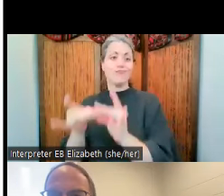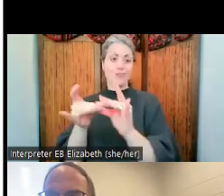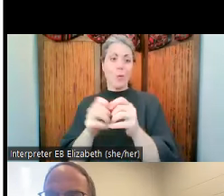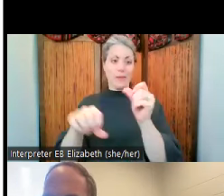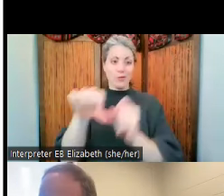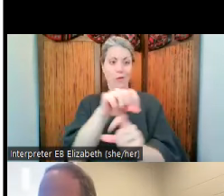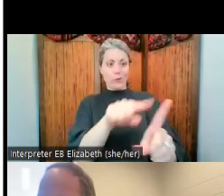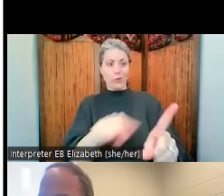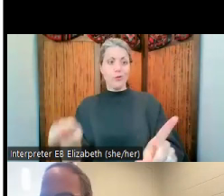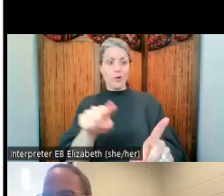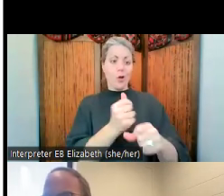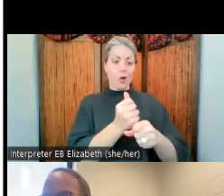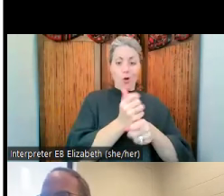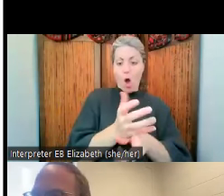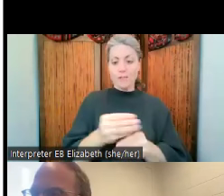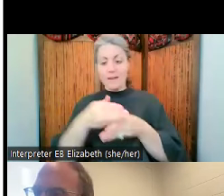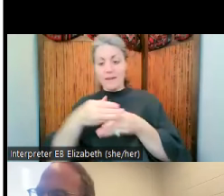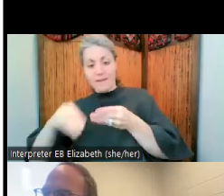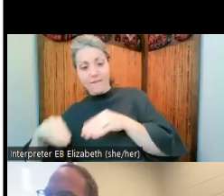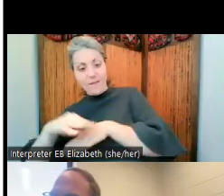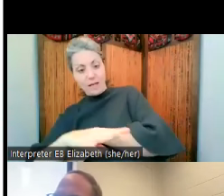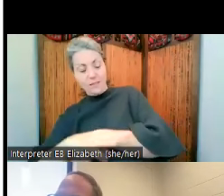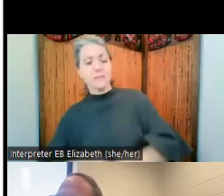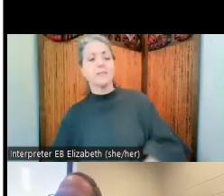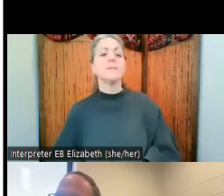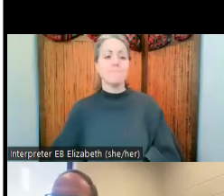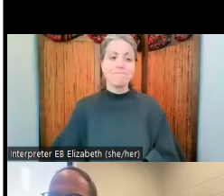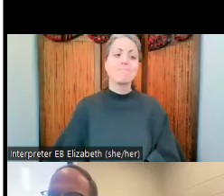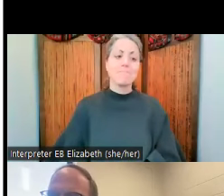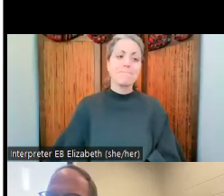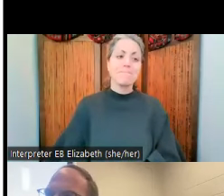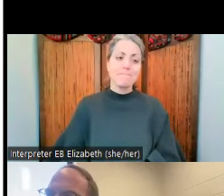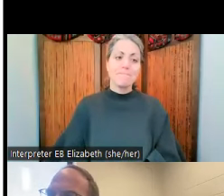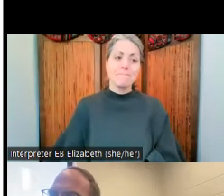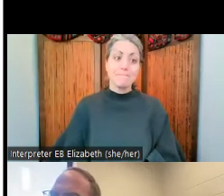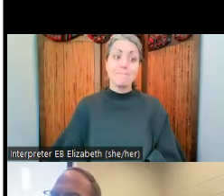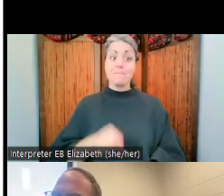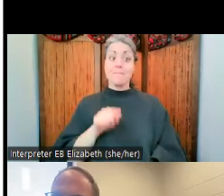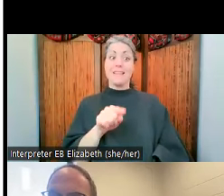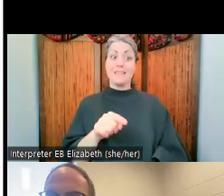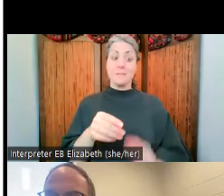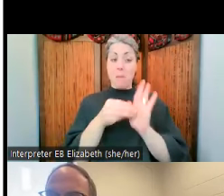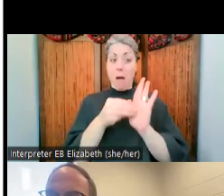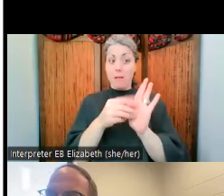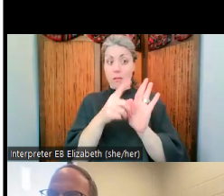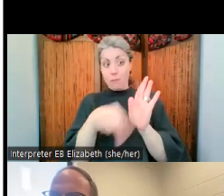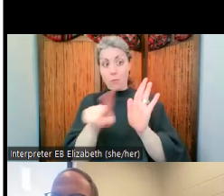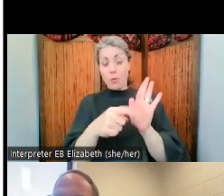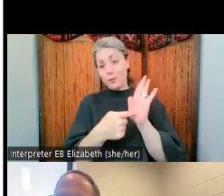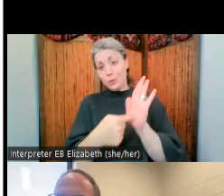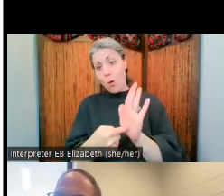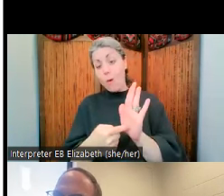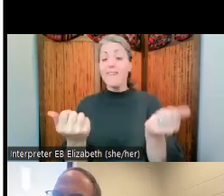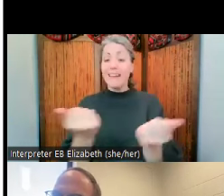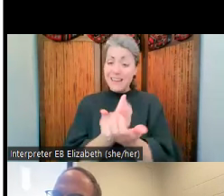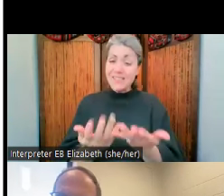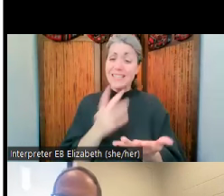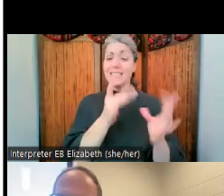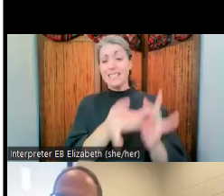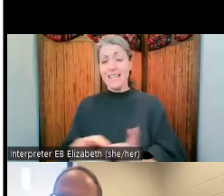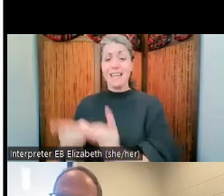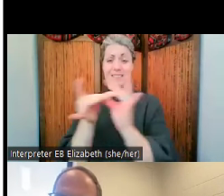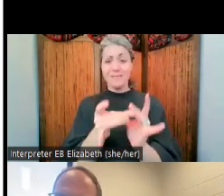and effect. So this is the initial model that we knew on purpose, that everything's connected, but we really were interested in